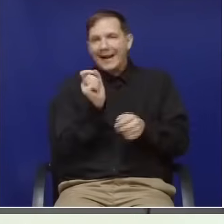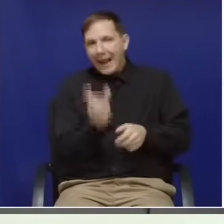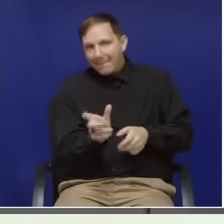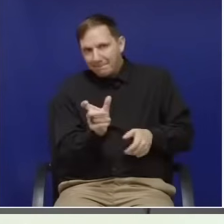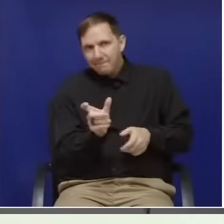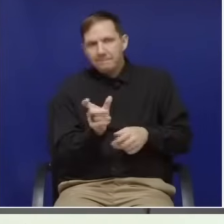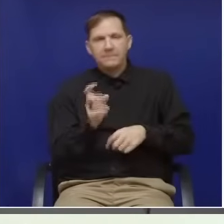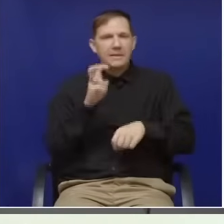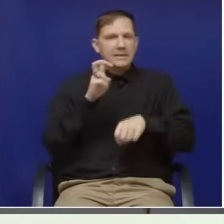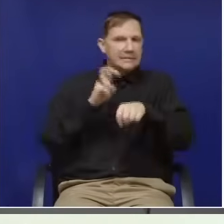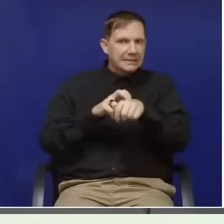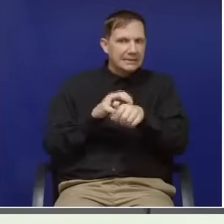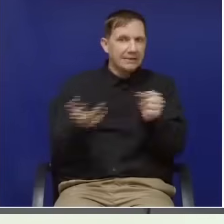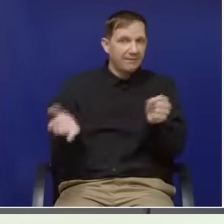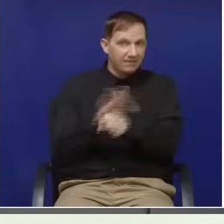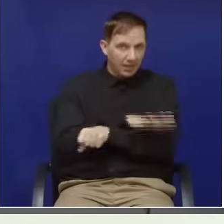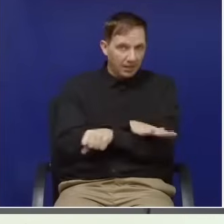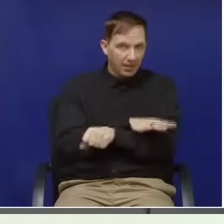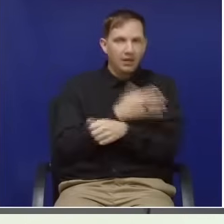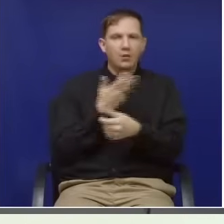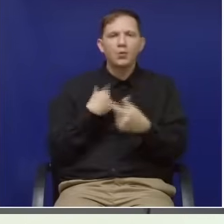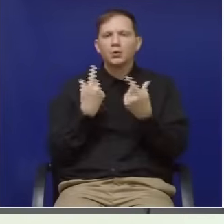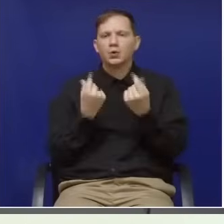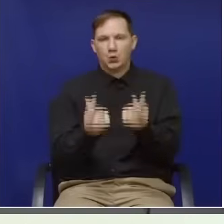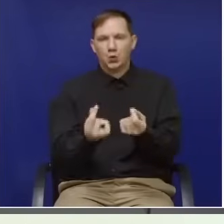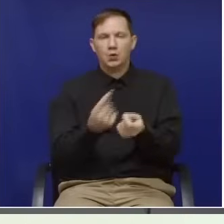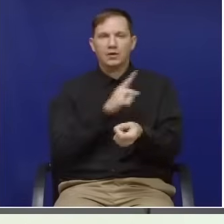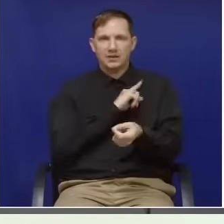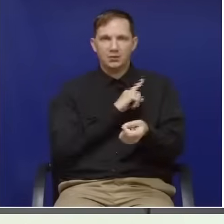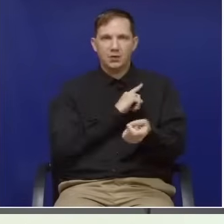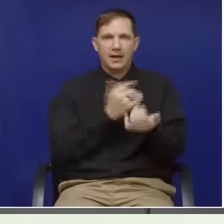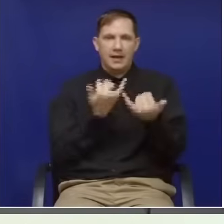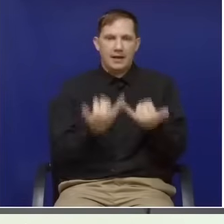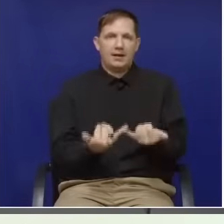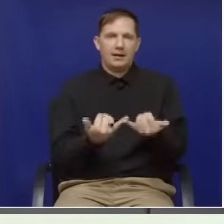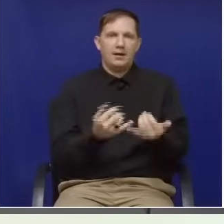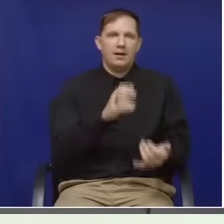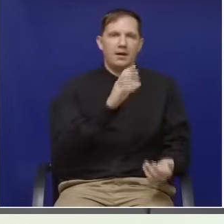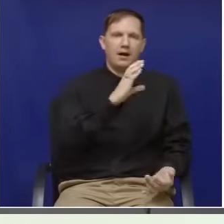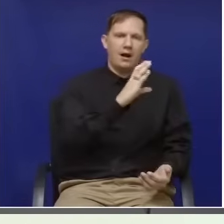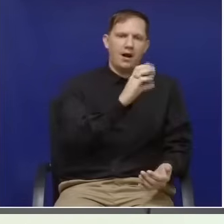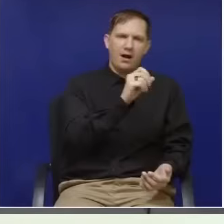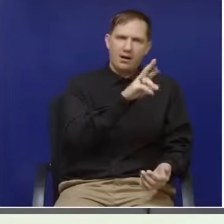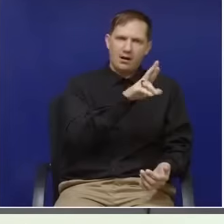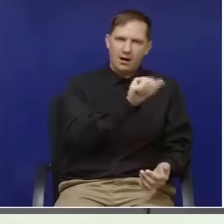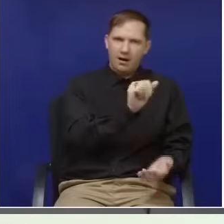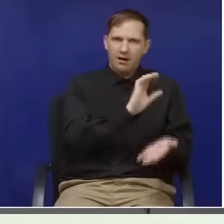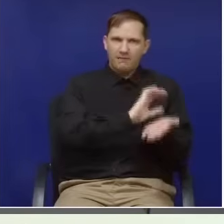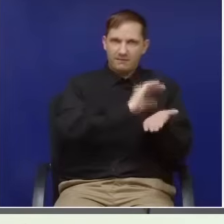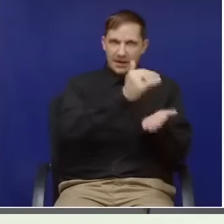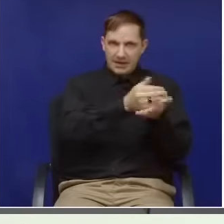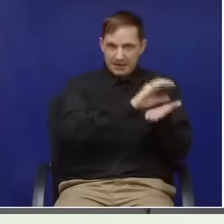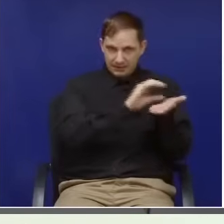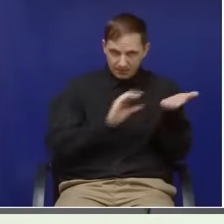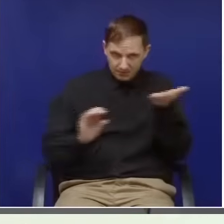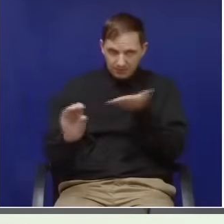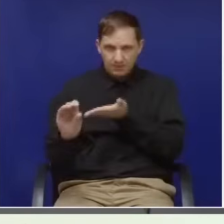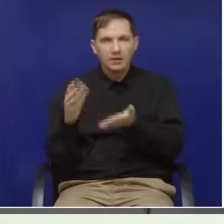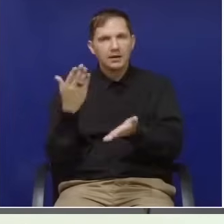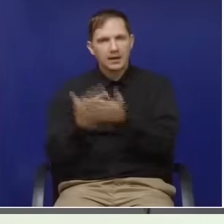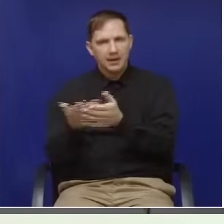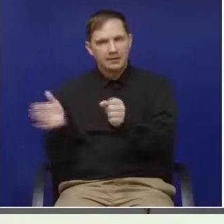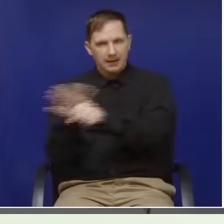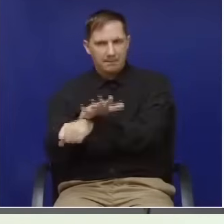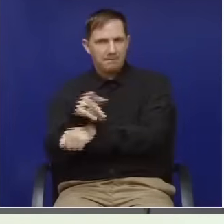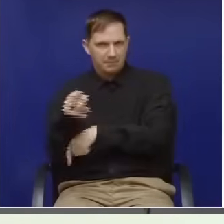have been more dire, that's why we provided allocation from the CARA funding, so that we can be able to close the gap in terms of those that would